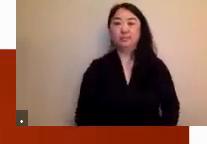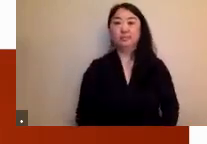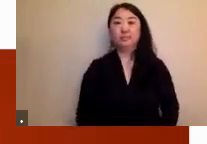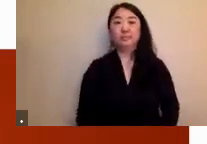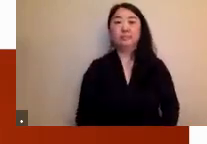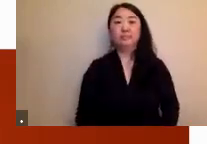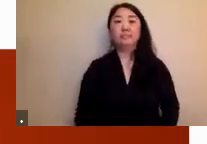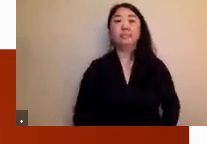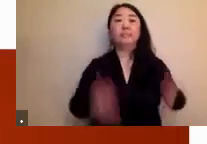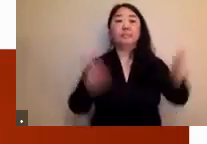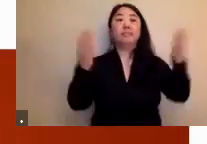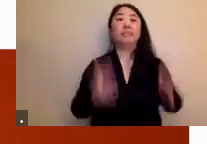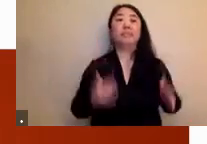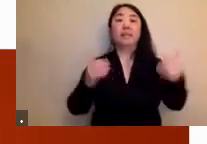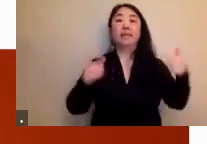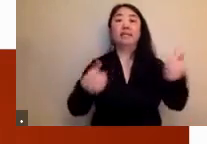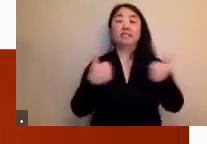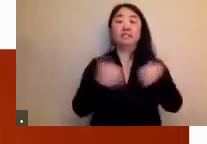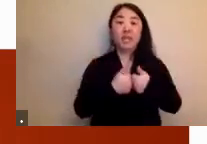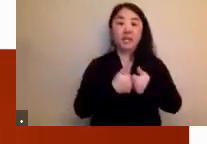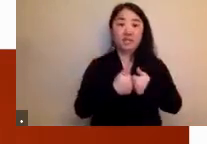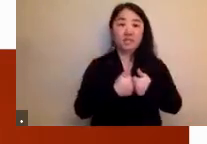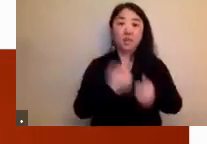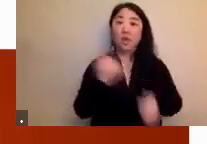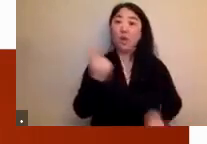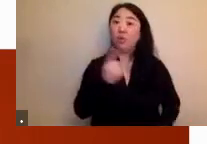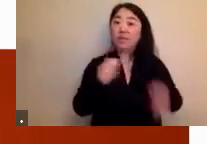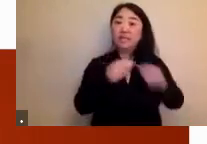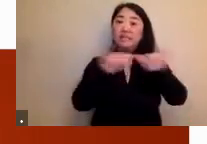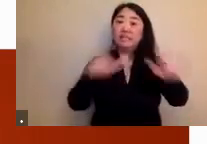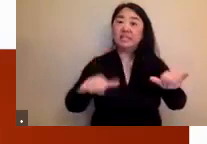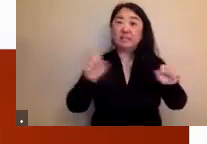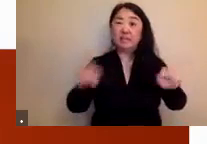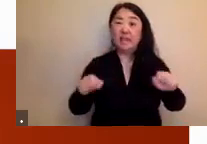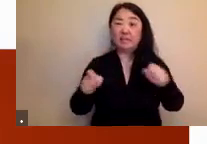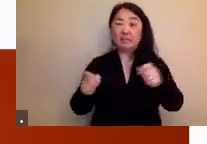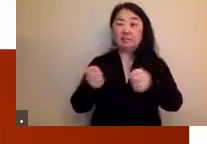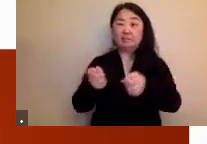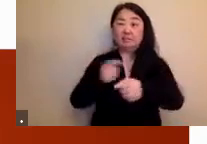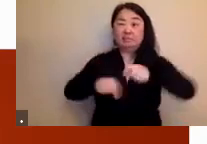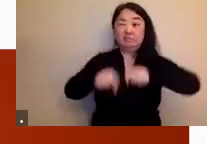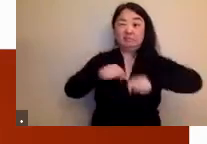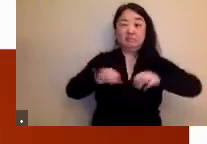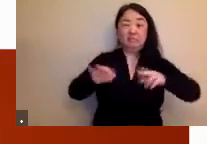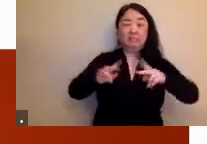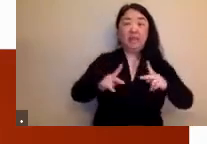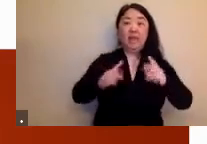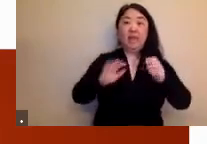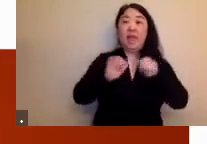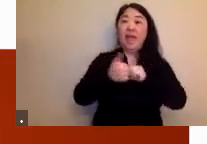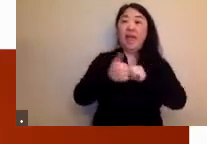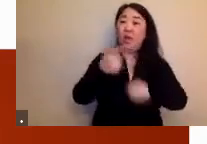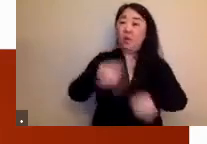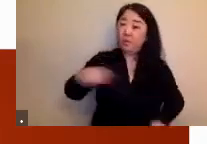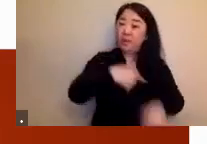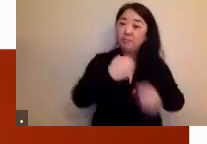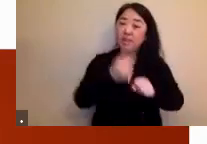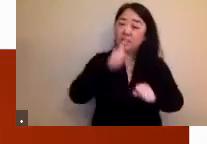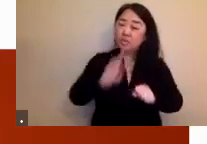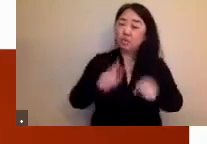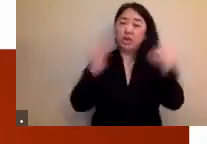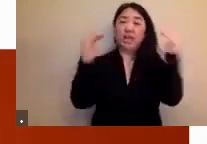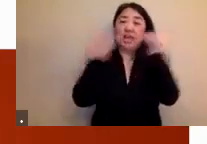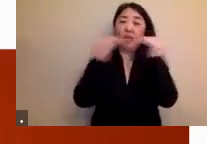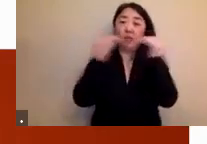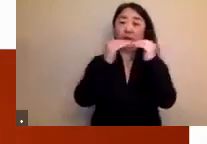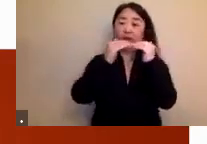Challenge. We all remember systems can always change back. How do we keep equity at the forefront of transportation